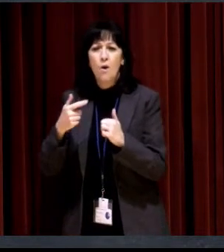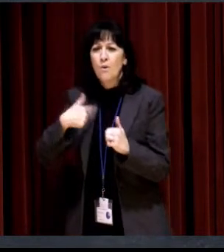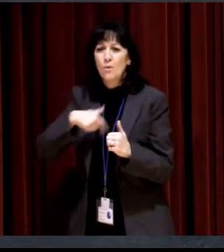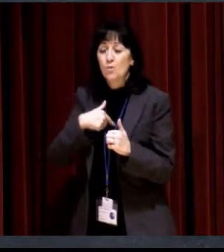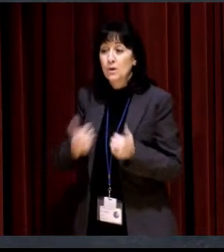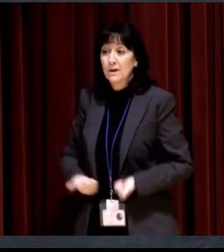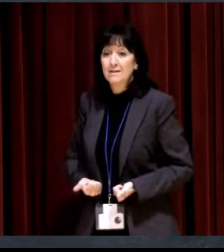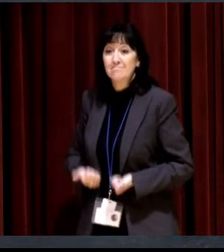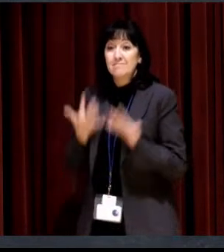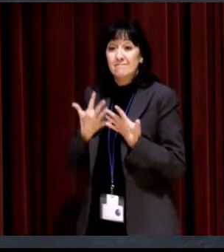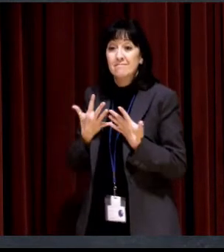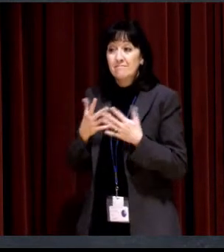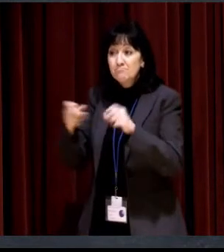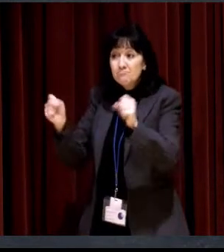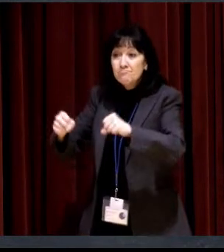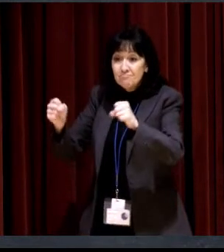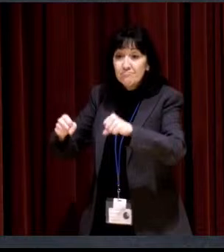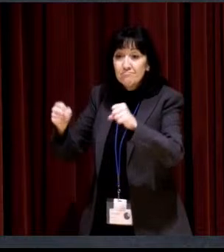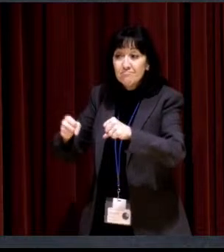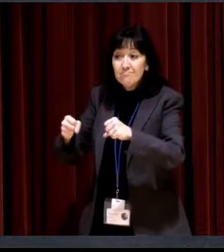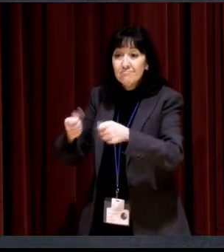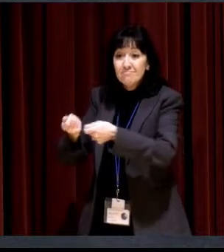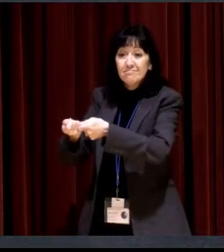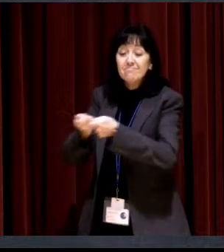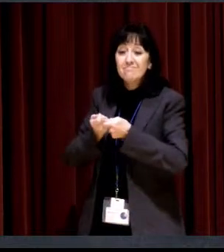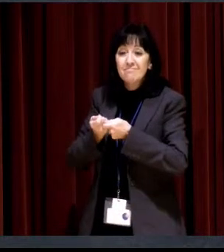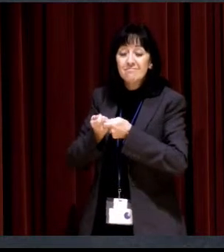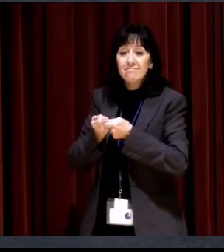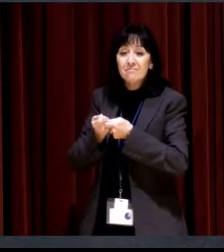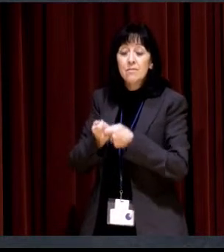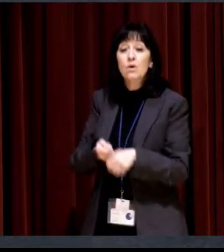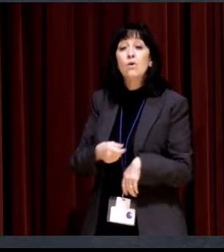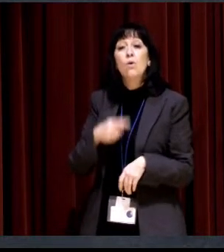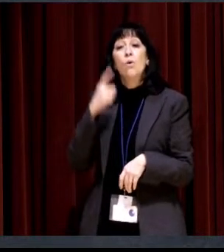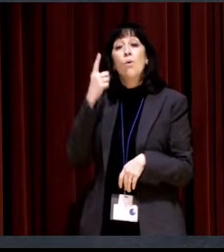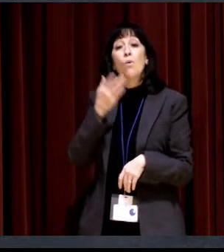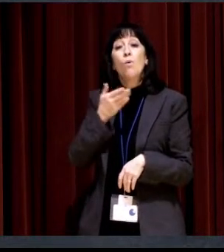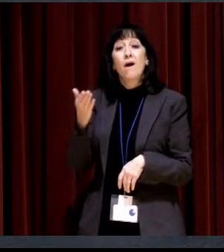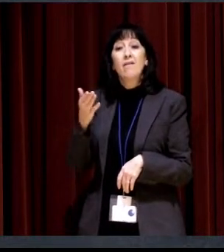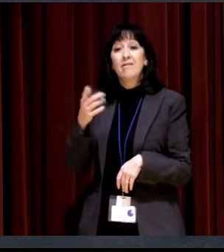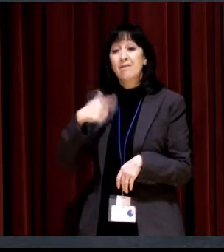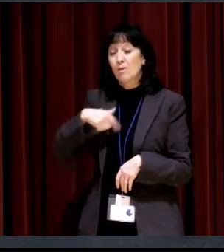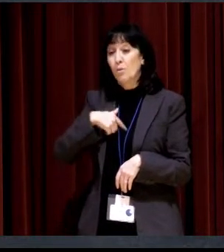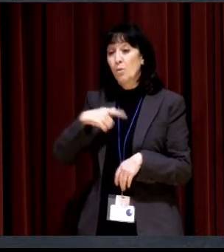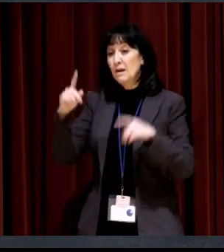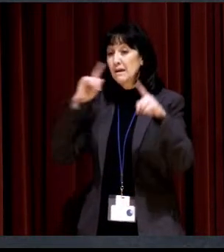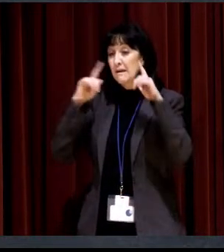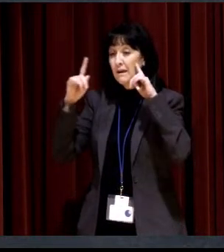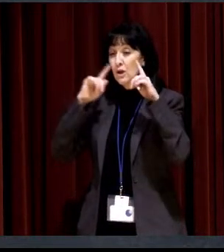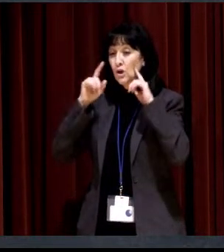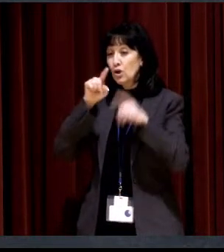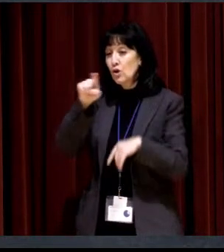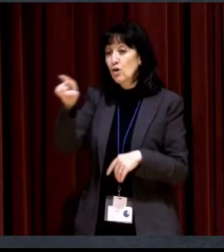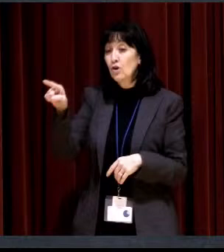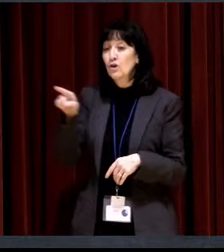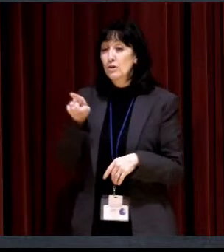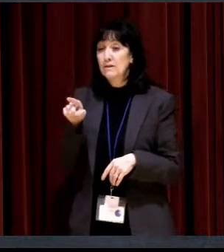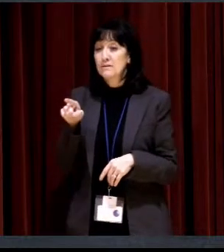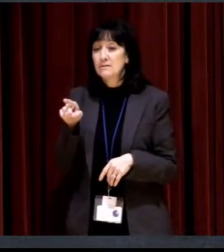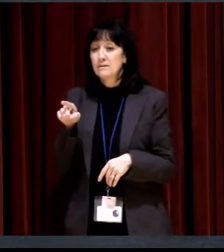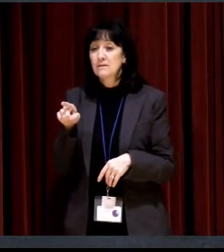been hearing is the timeline. It seems to be